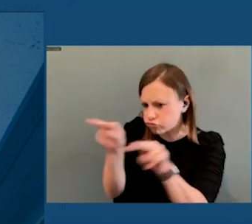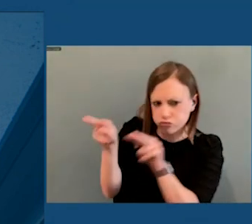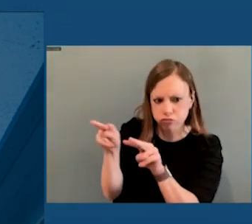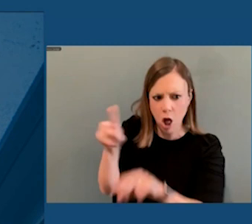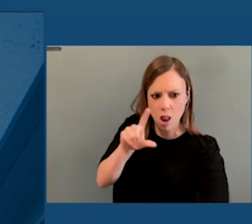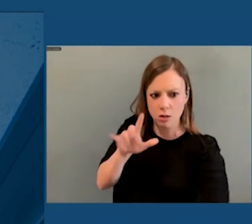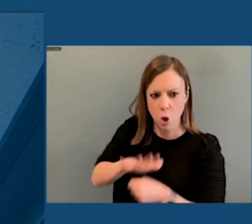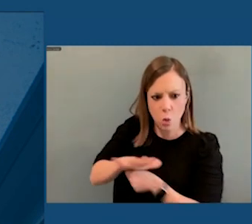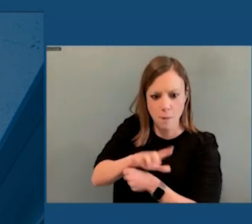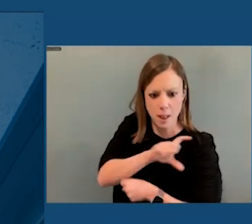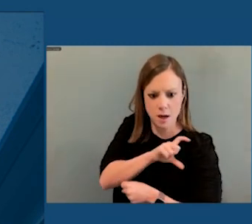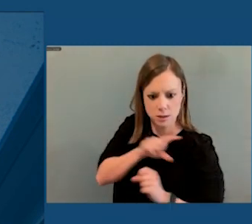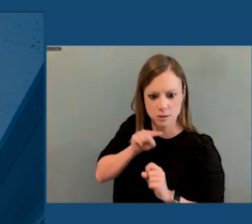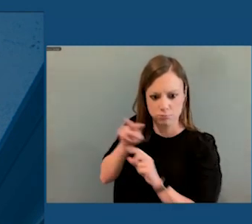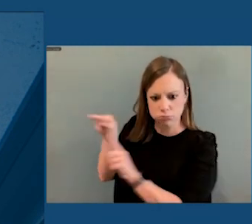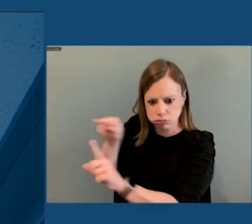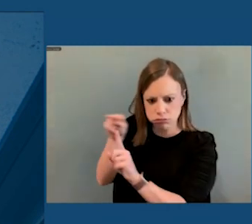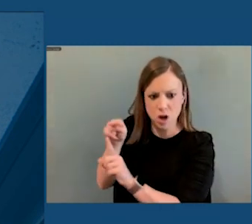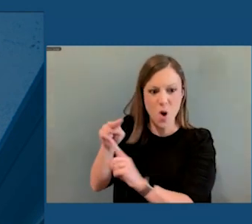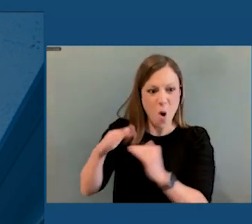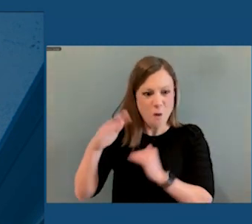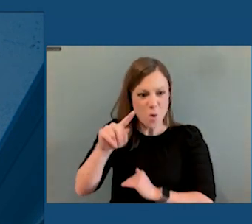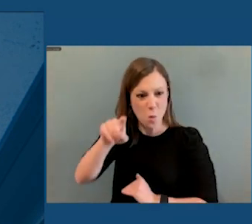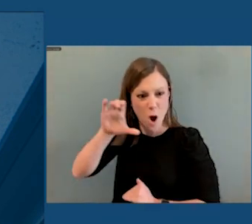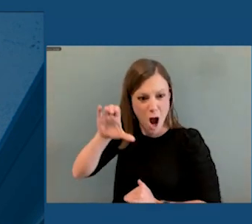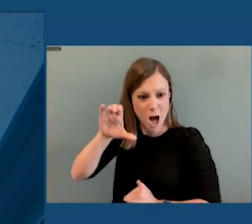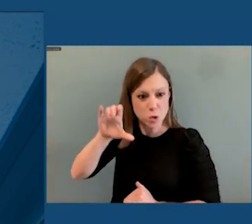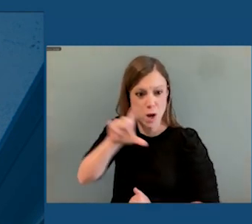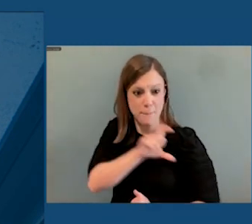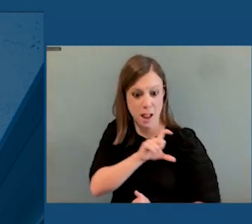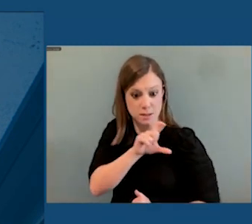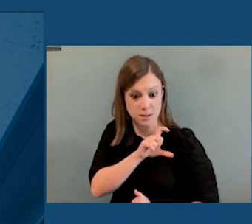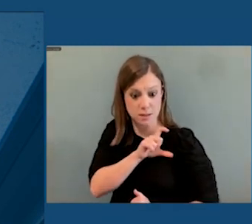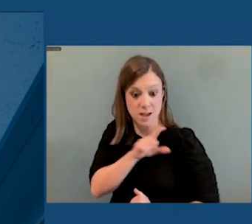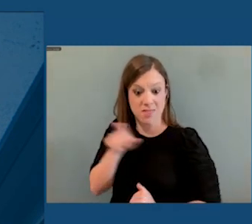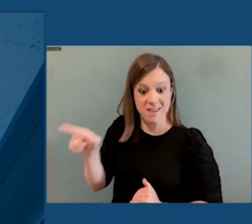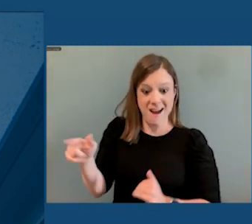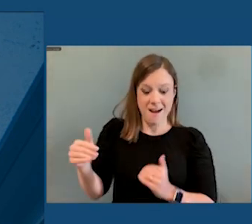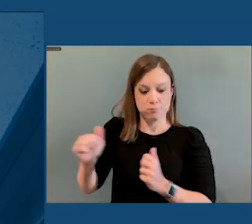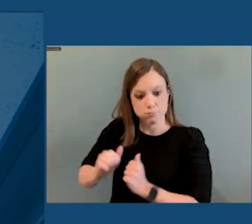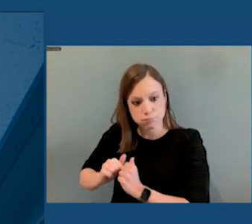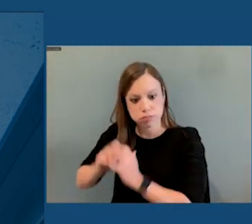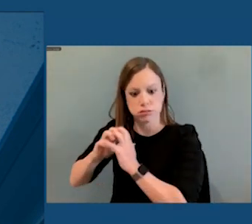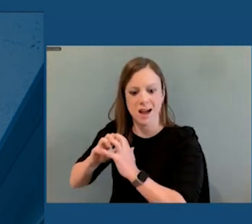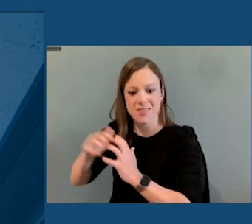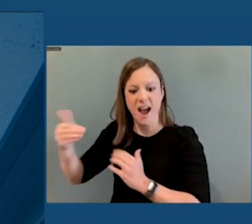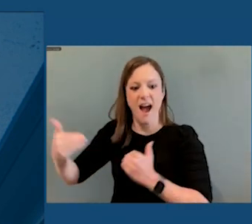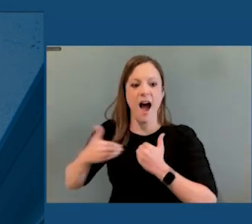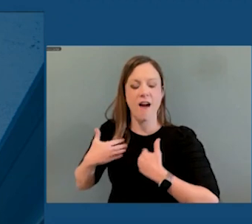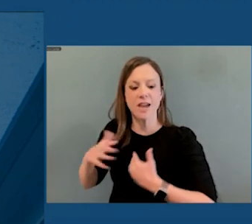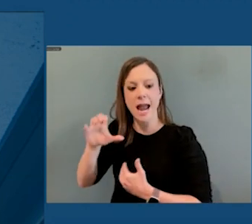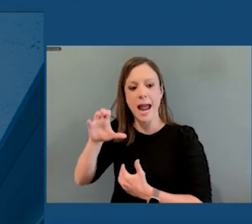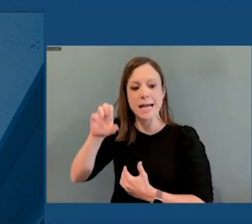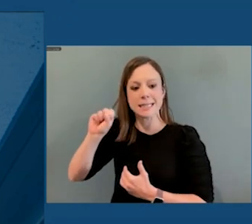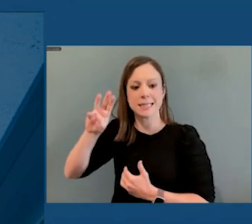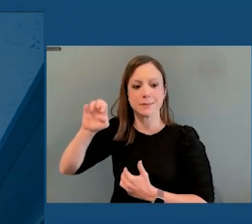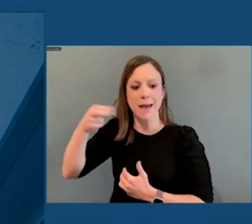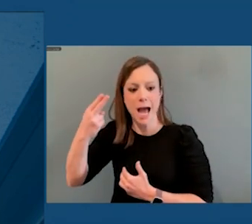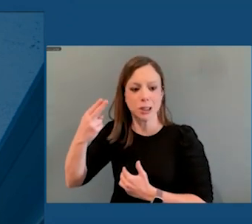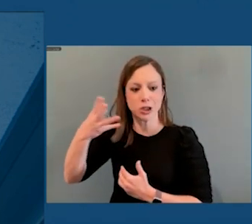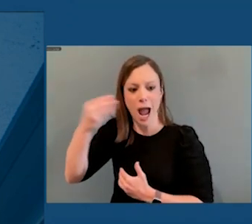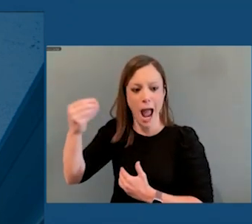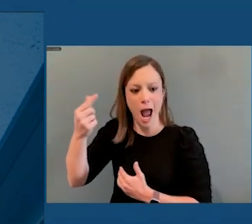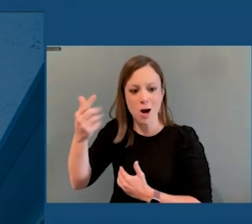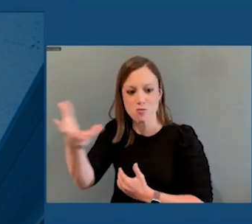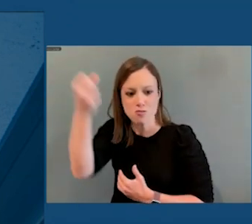state police smash and grab unit. Never had one of those before. Hope we don't need one for very long. And they're supposed